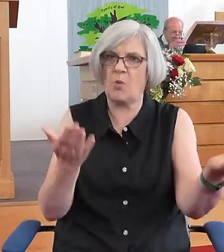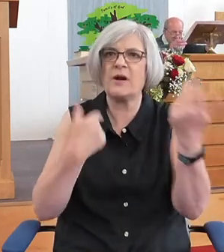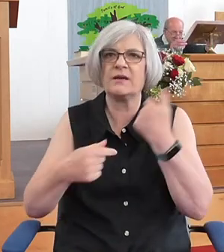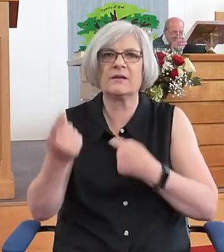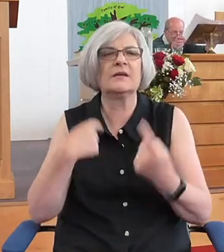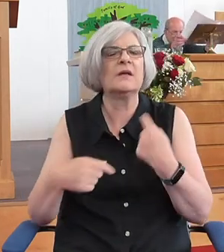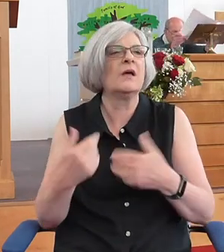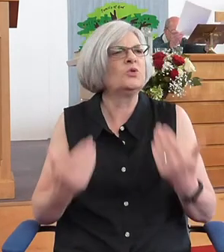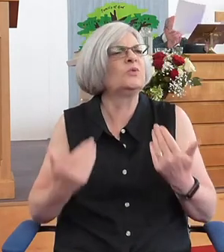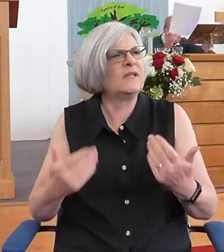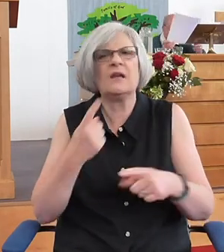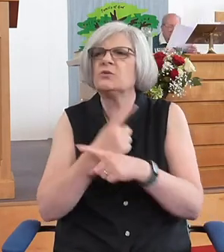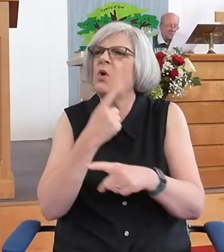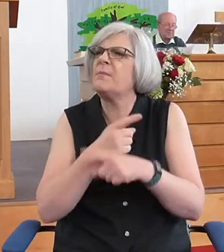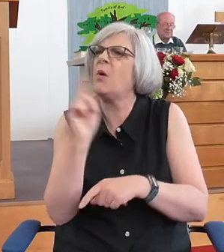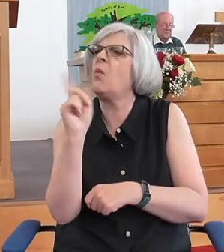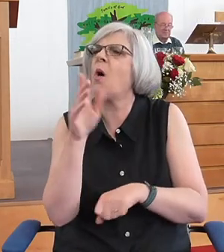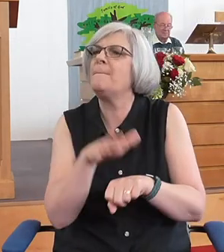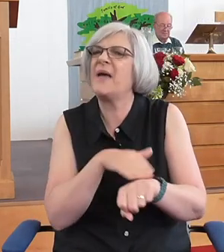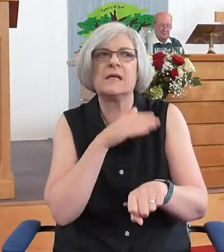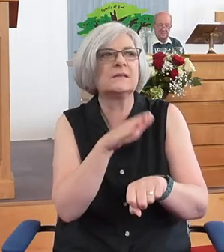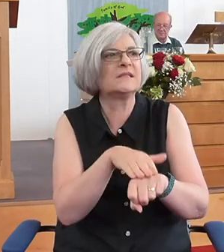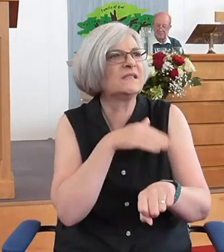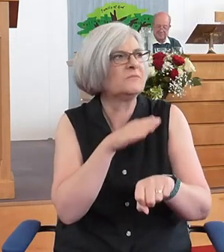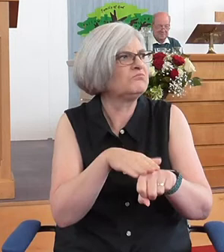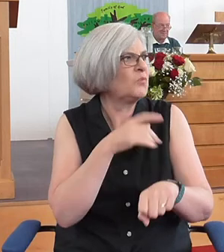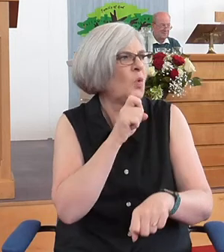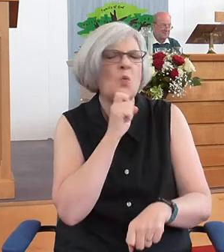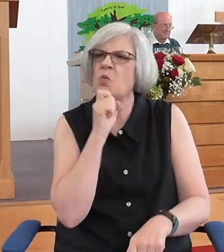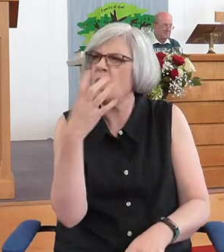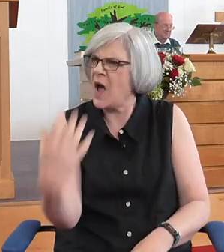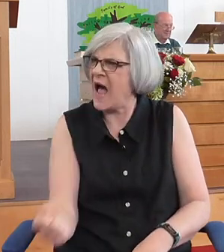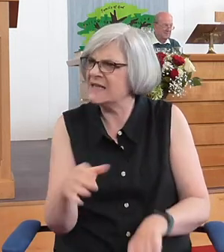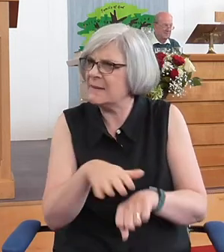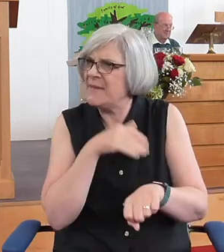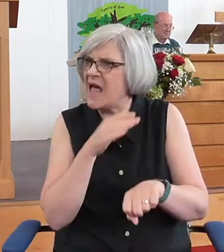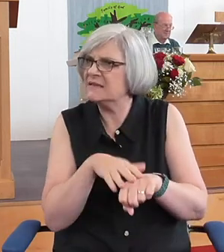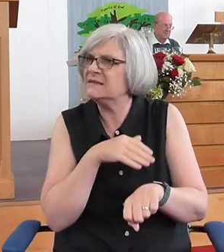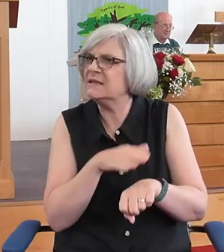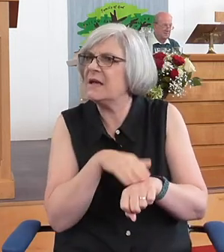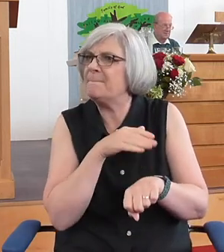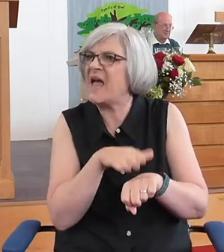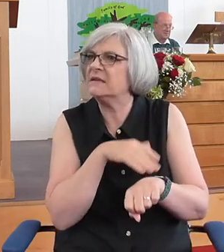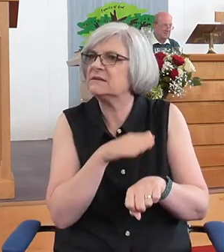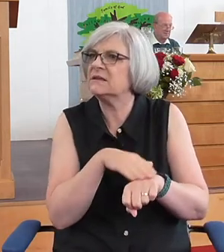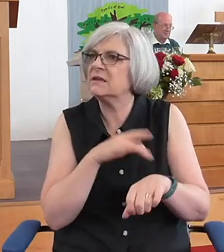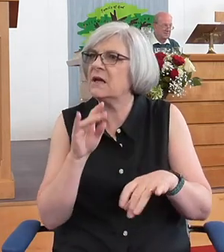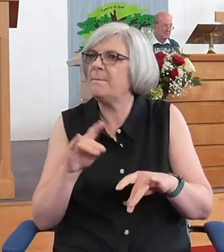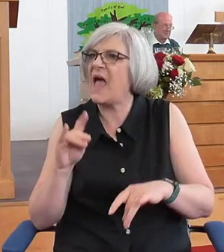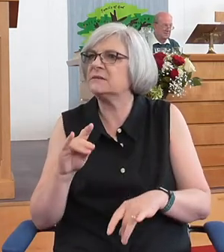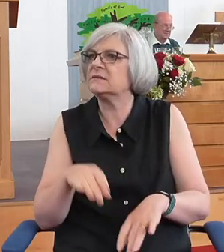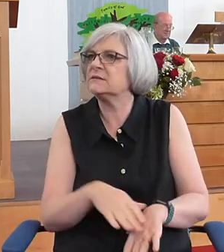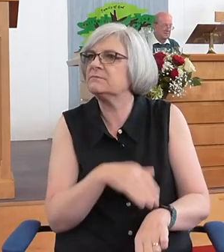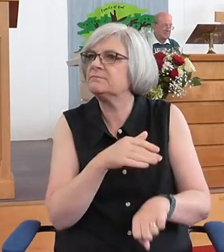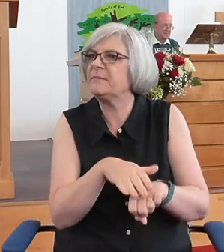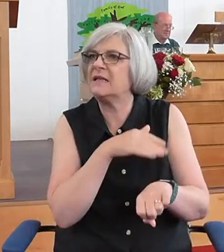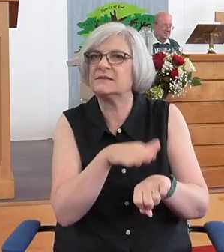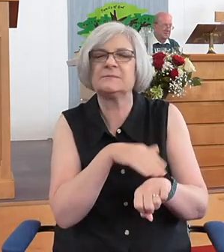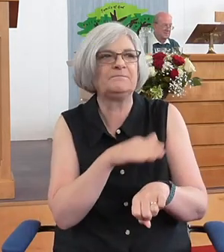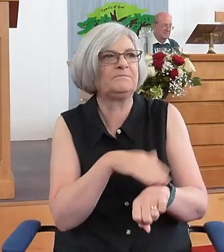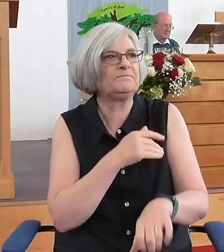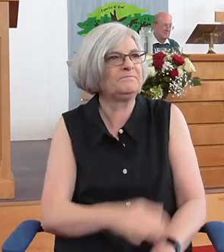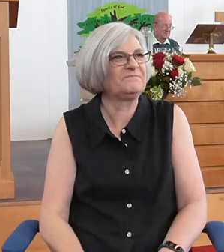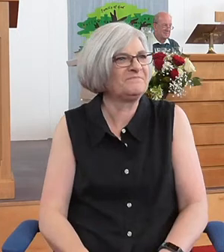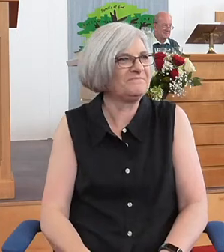Today I'm going to talk about pets. So who has a pet? You want to put your hand? Adults can put hands up as well if you have pets. So see how many pet owners we have here.